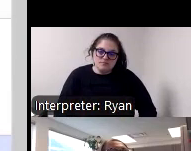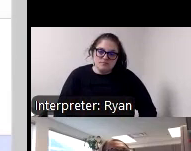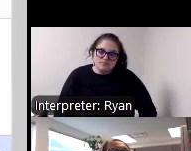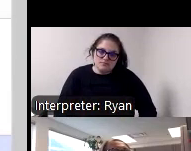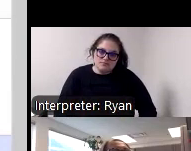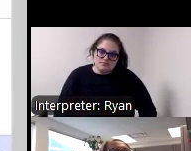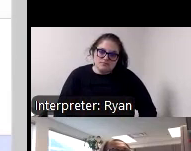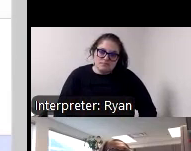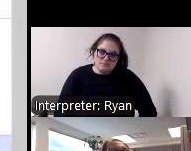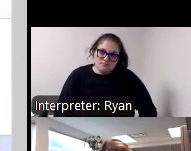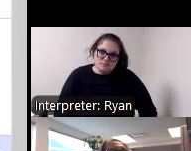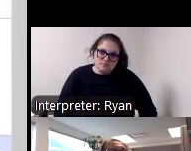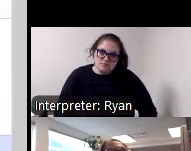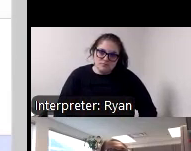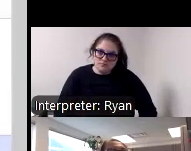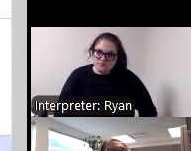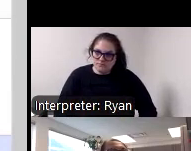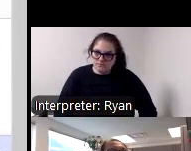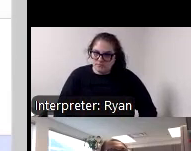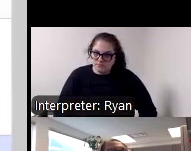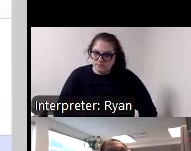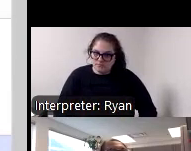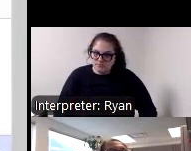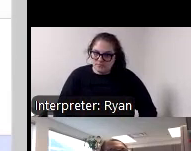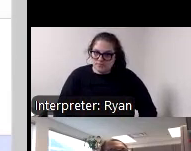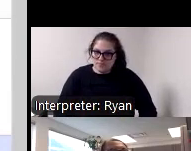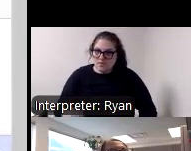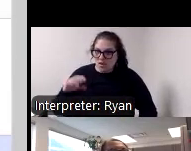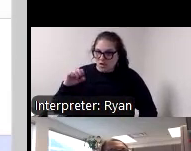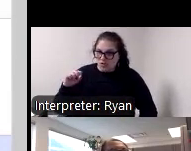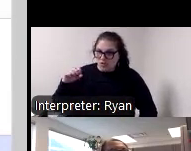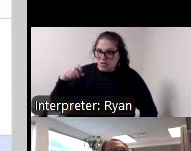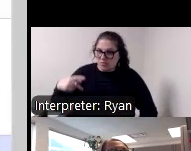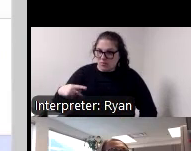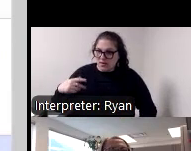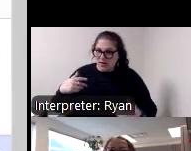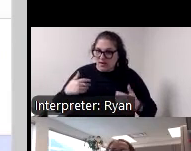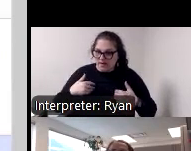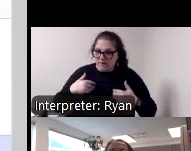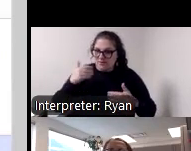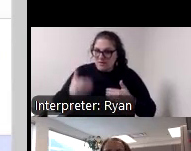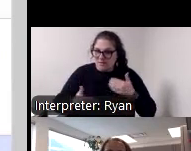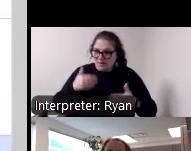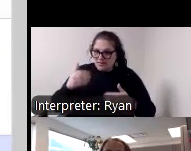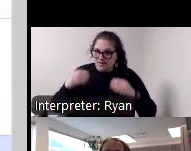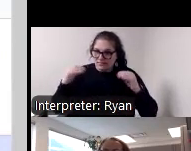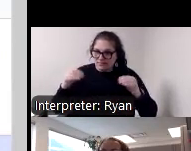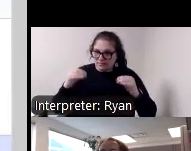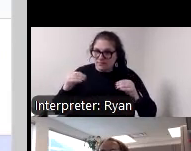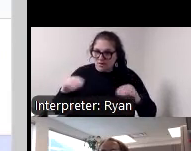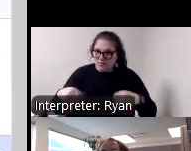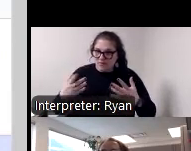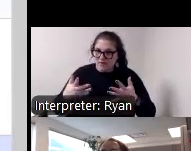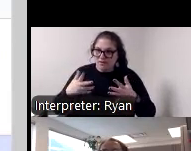SharePoint, there's a step-by-step instructional that provides the most commonly used LDP codes on the final page. Perfect. Yes, fabulous.